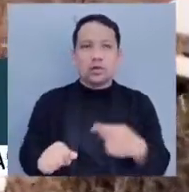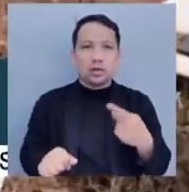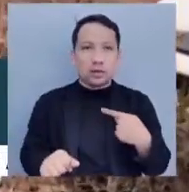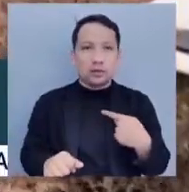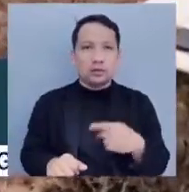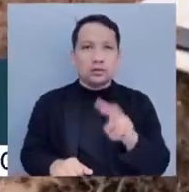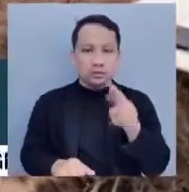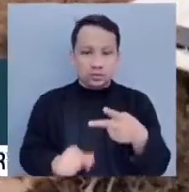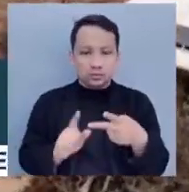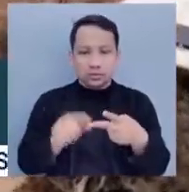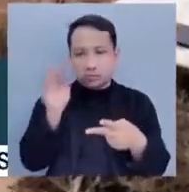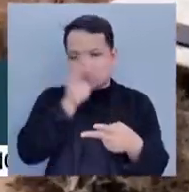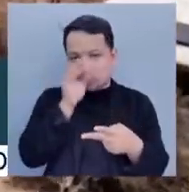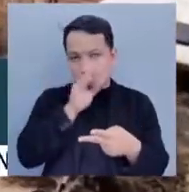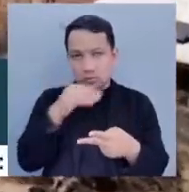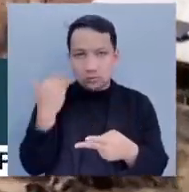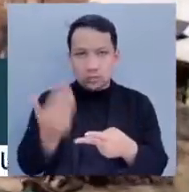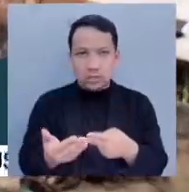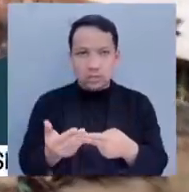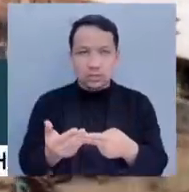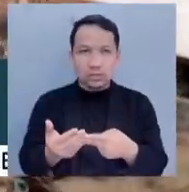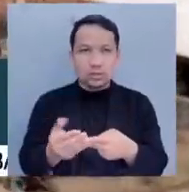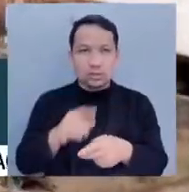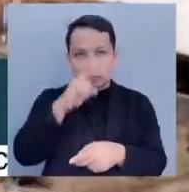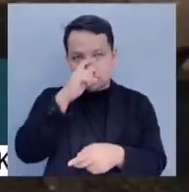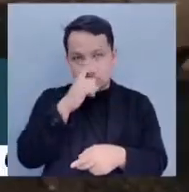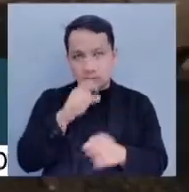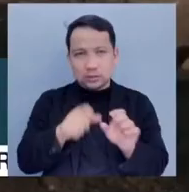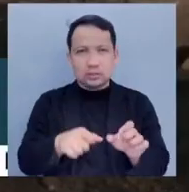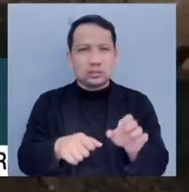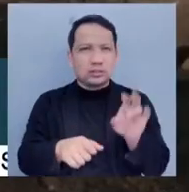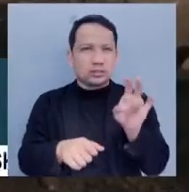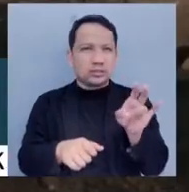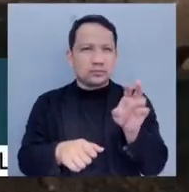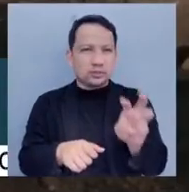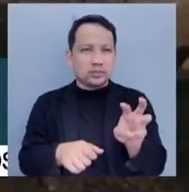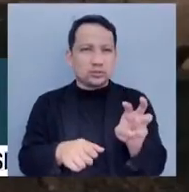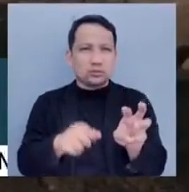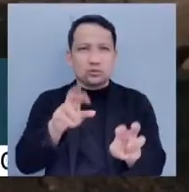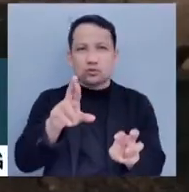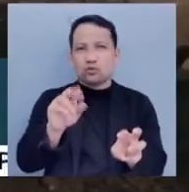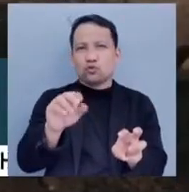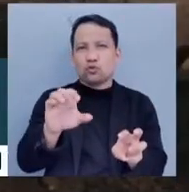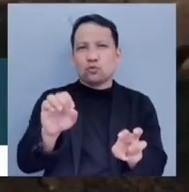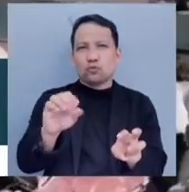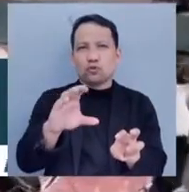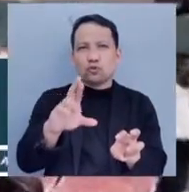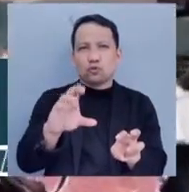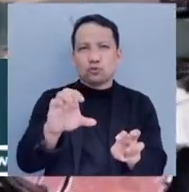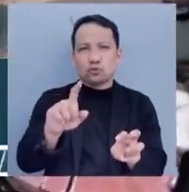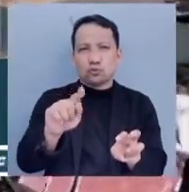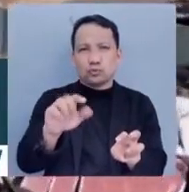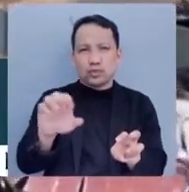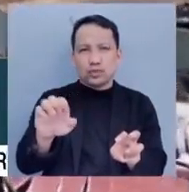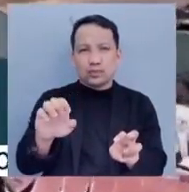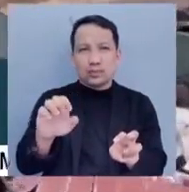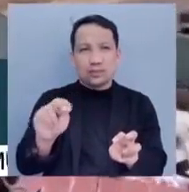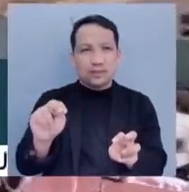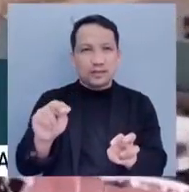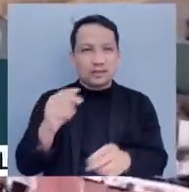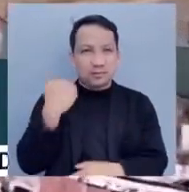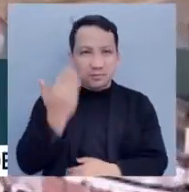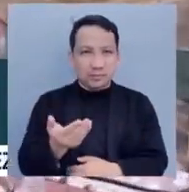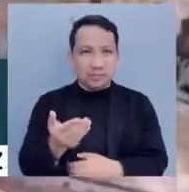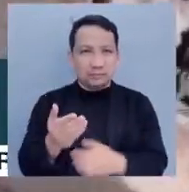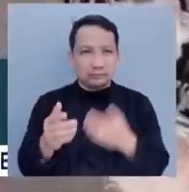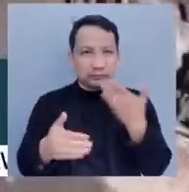second Filipino casualty in the wildfires. 76-year-old Rodolfo Rokutan has been identified to be among those who perished